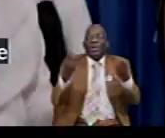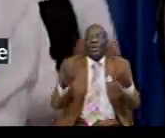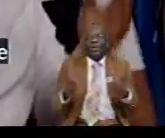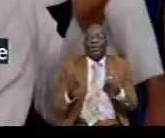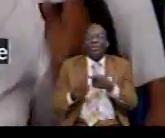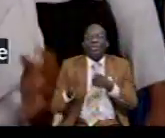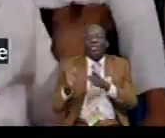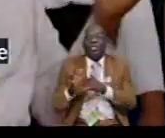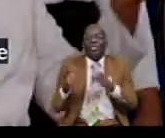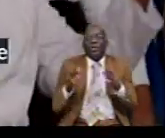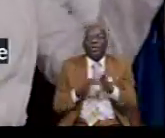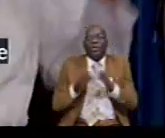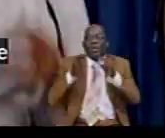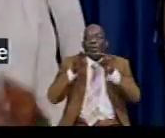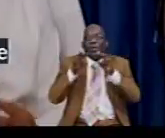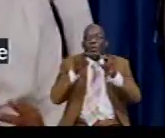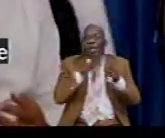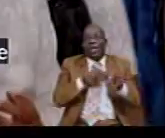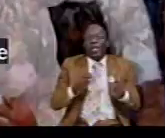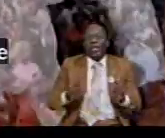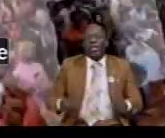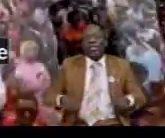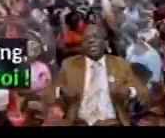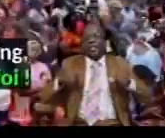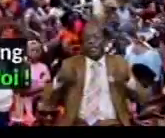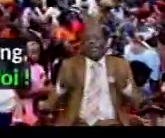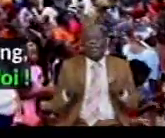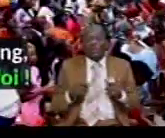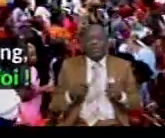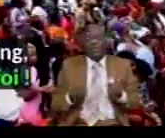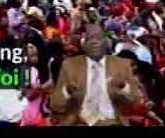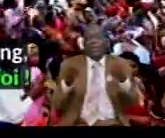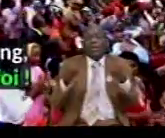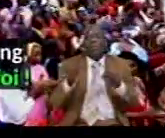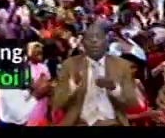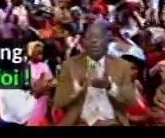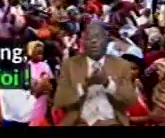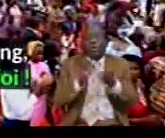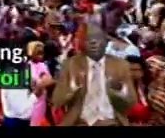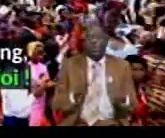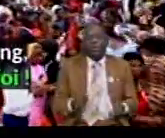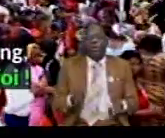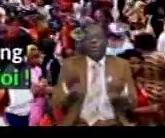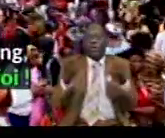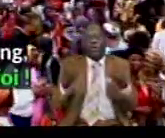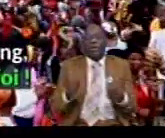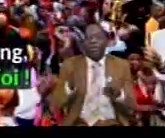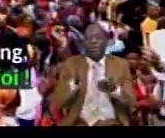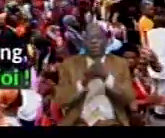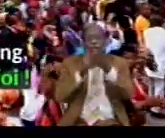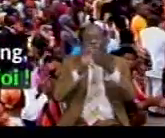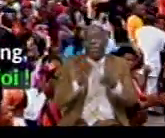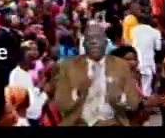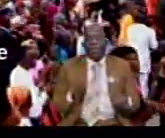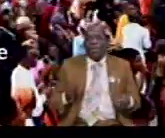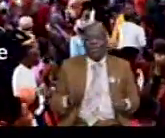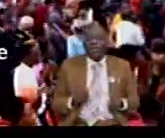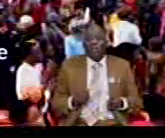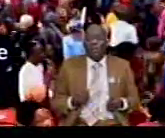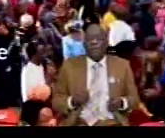come to Jesus, look at me. Oh, come believe me, come believe